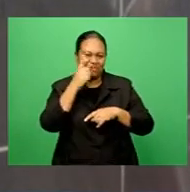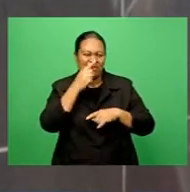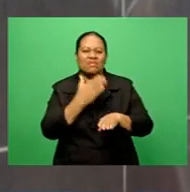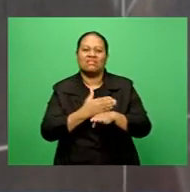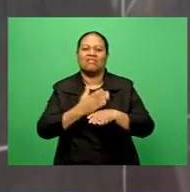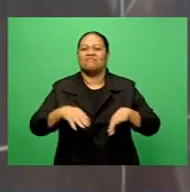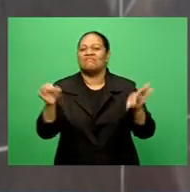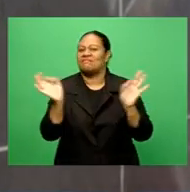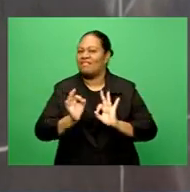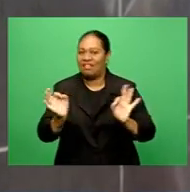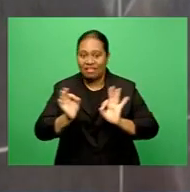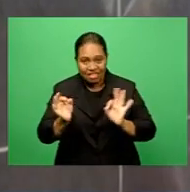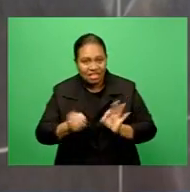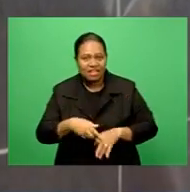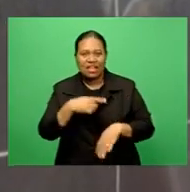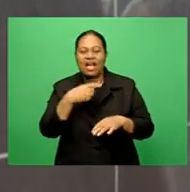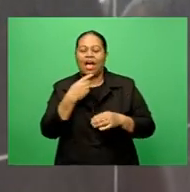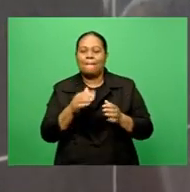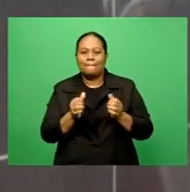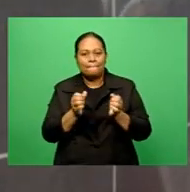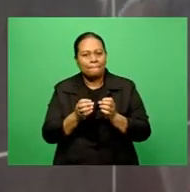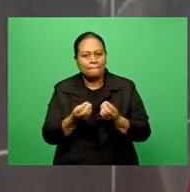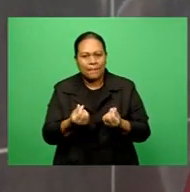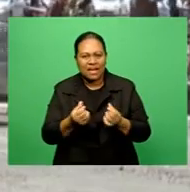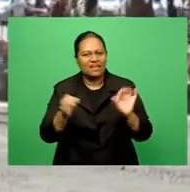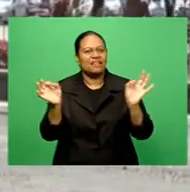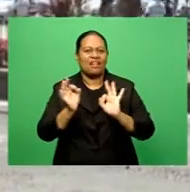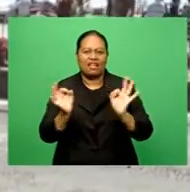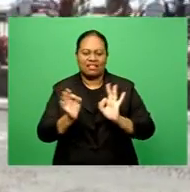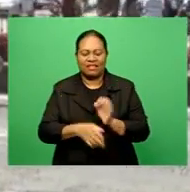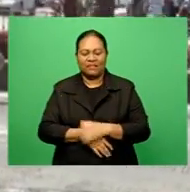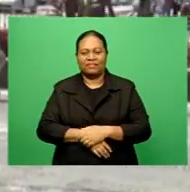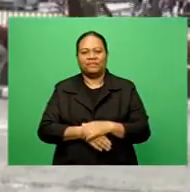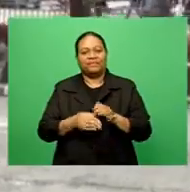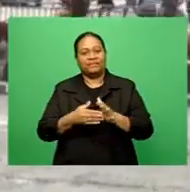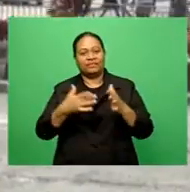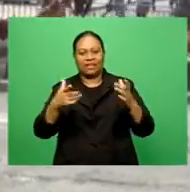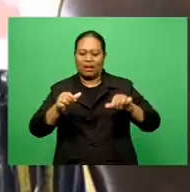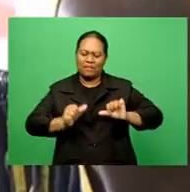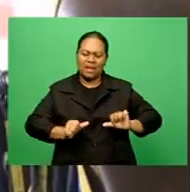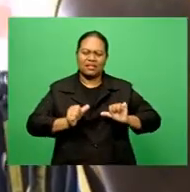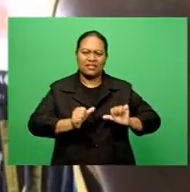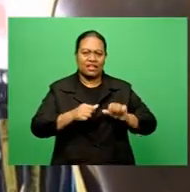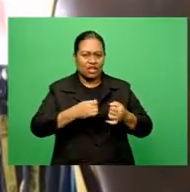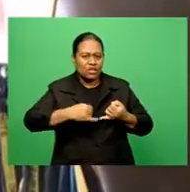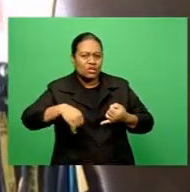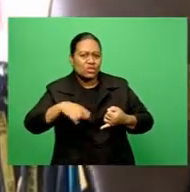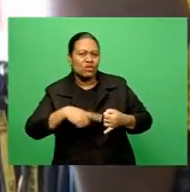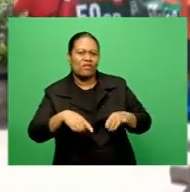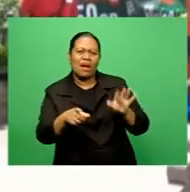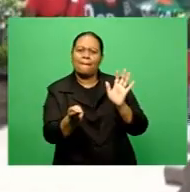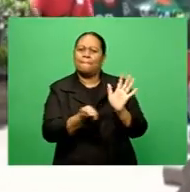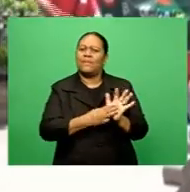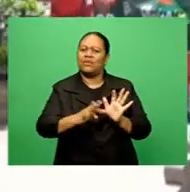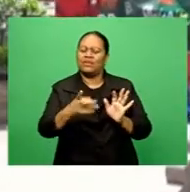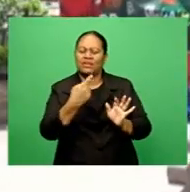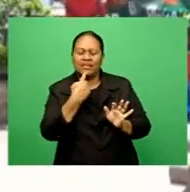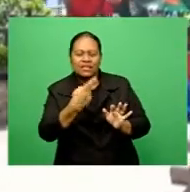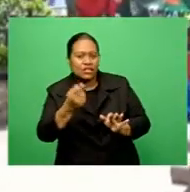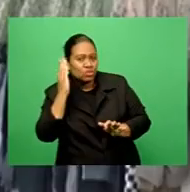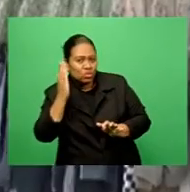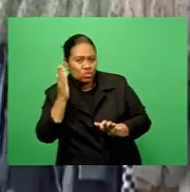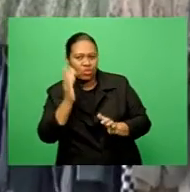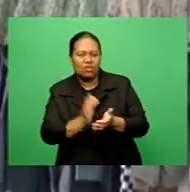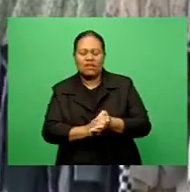money. That's why the business was very slow. President of Suva, Marika Rambele, says school stationery for